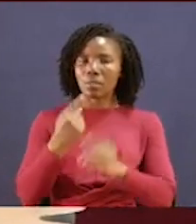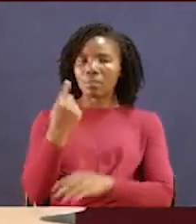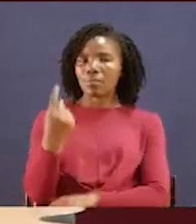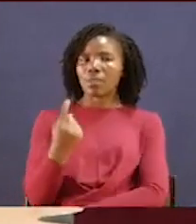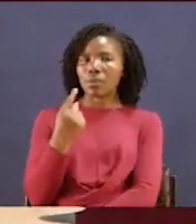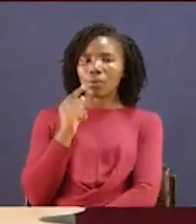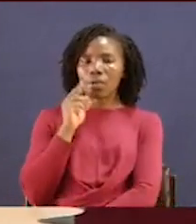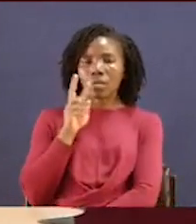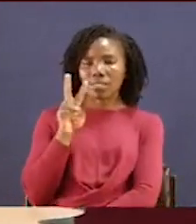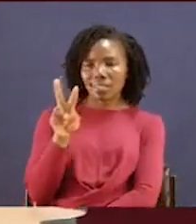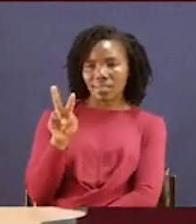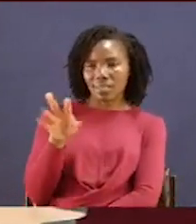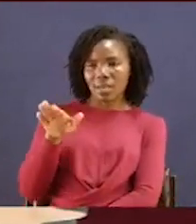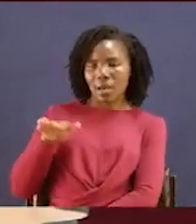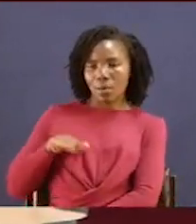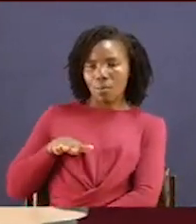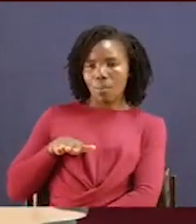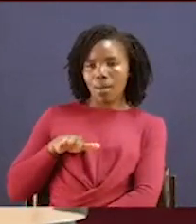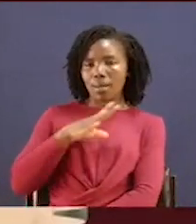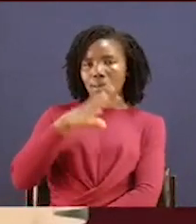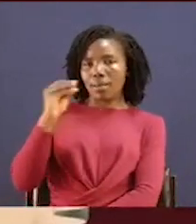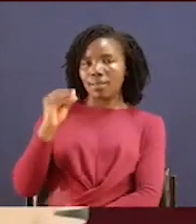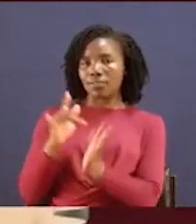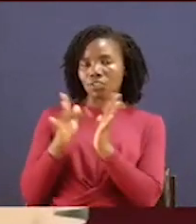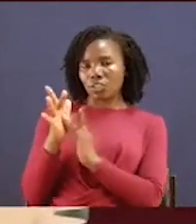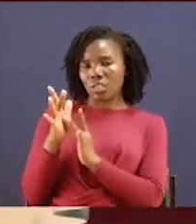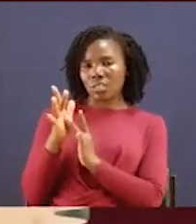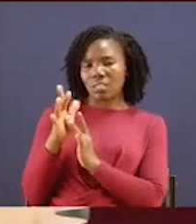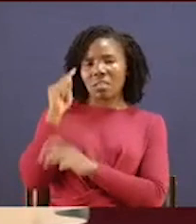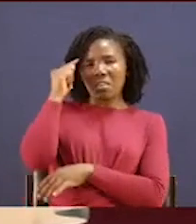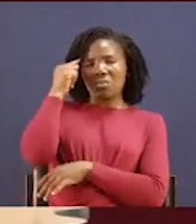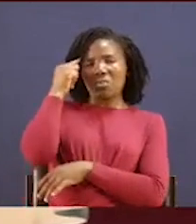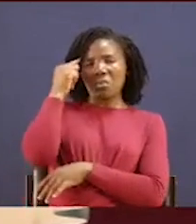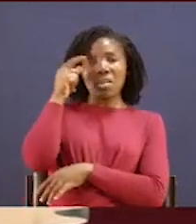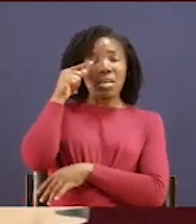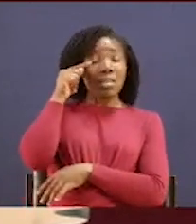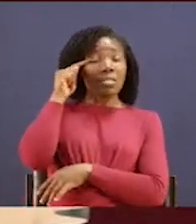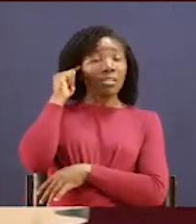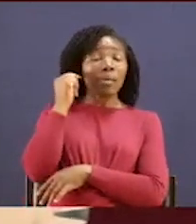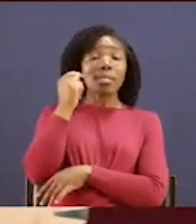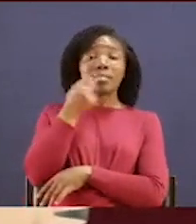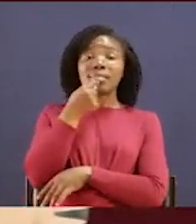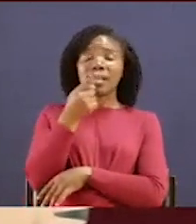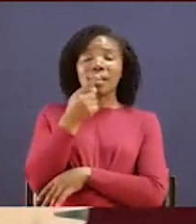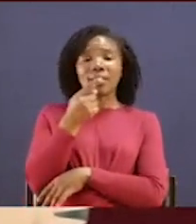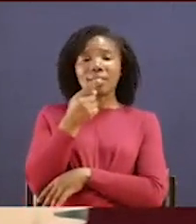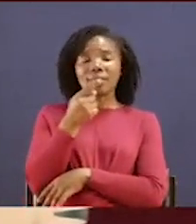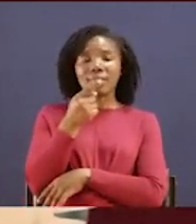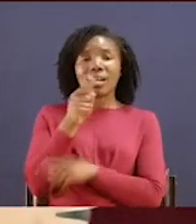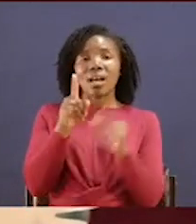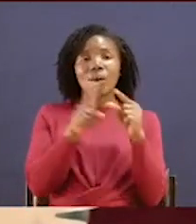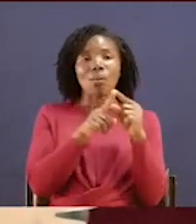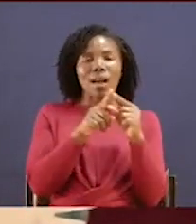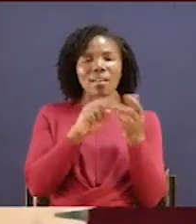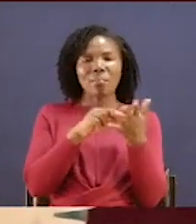woman and Jesus. And their heads were going, like the Japanese say, krakrapu. Krakrapu